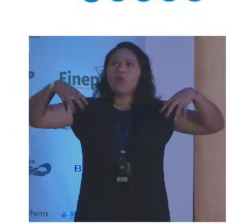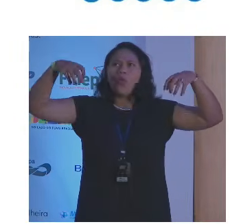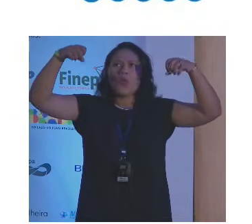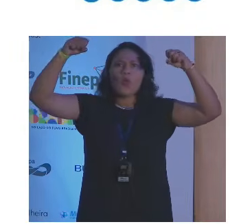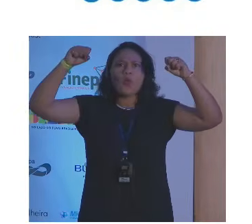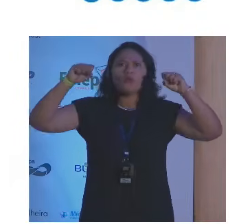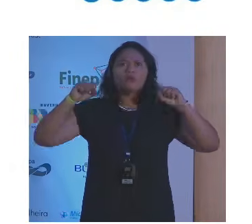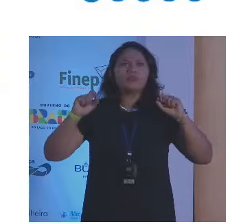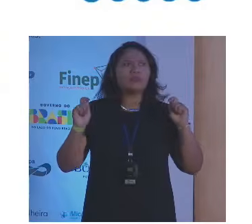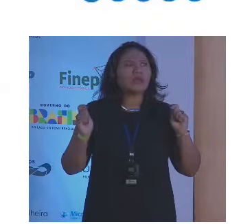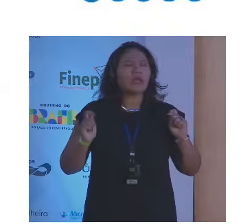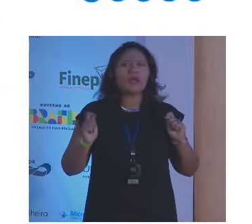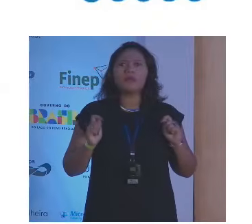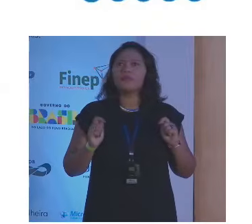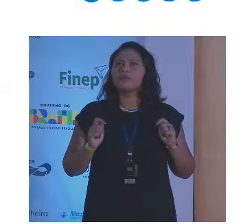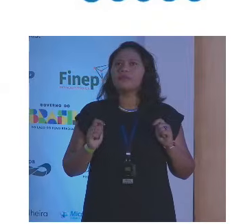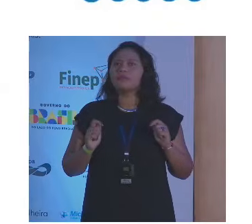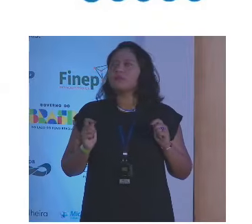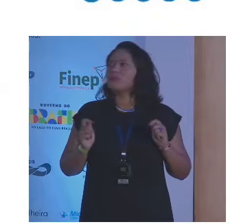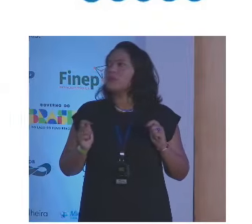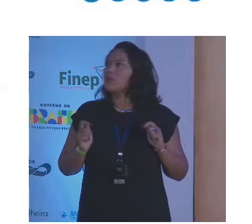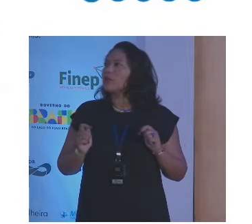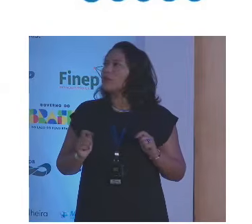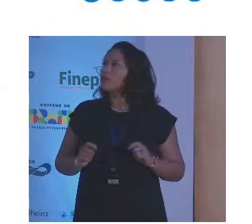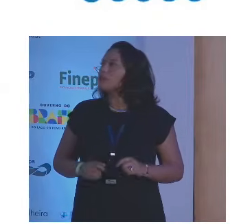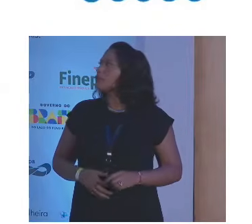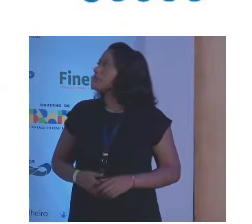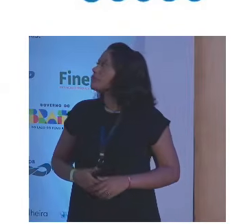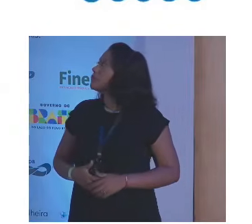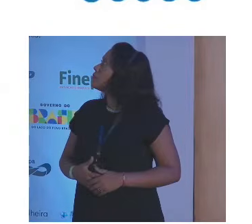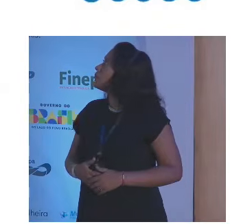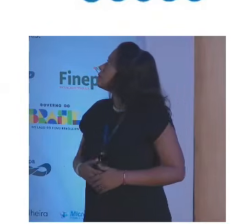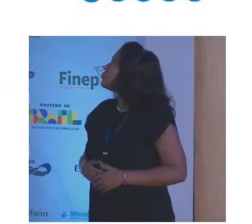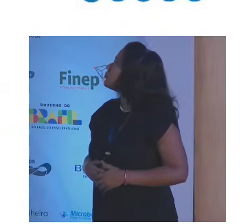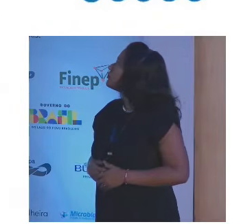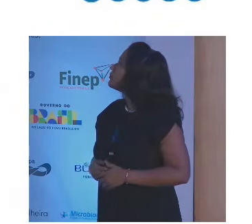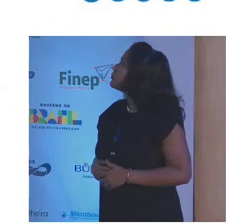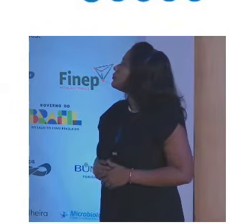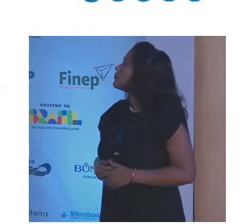you understand if you hear me.